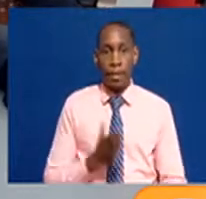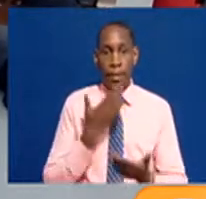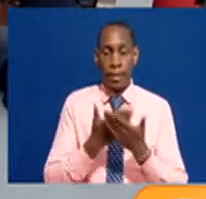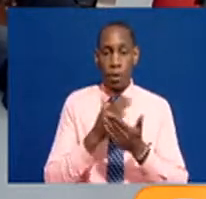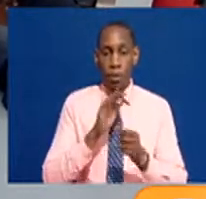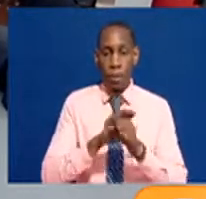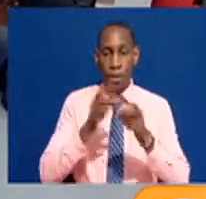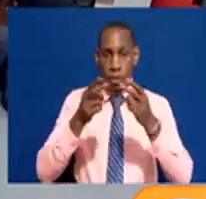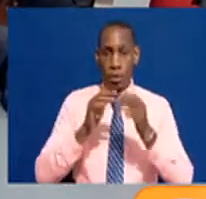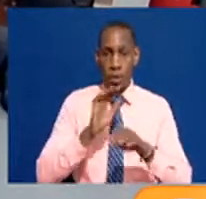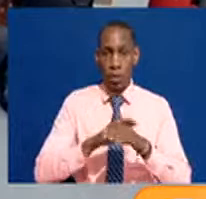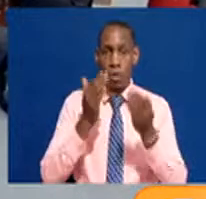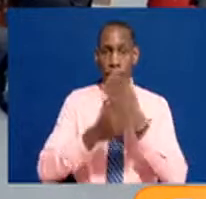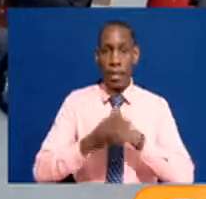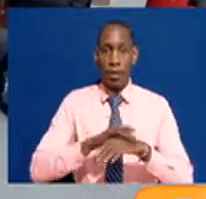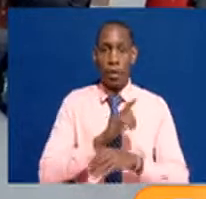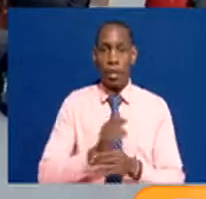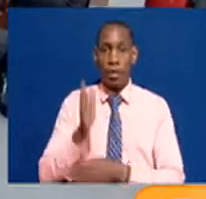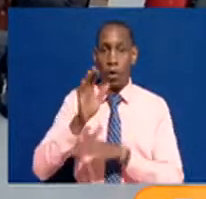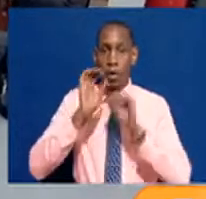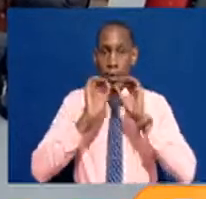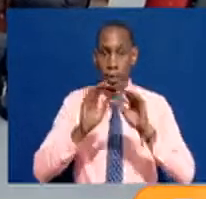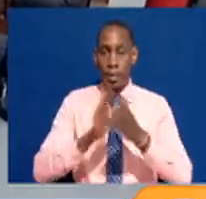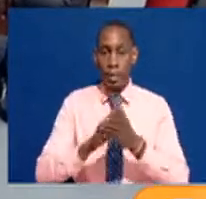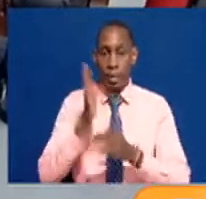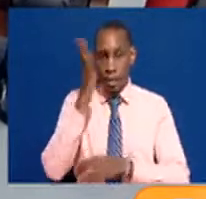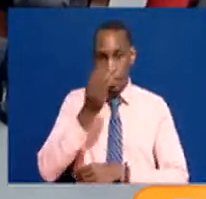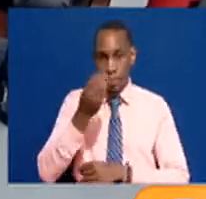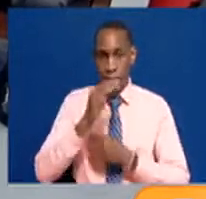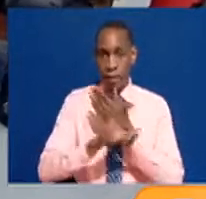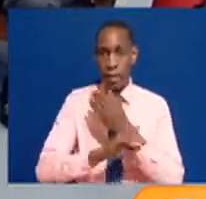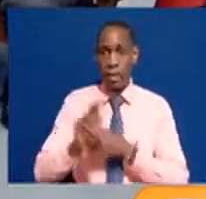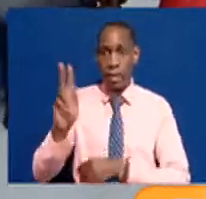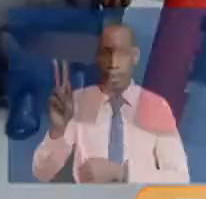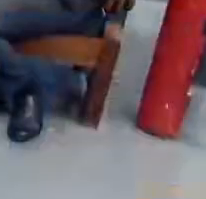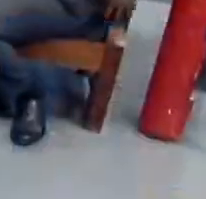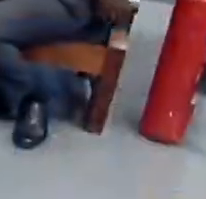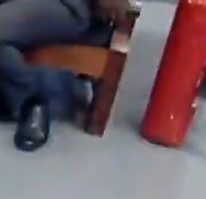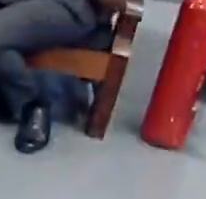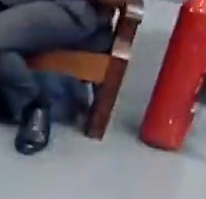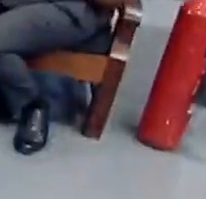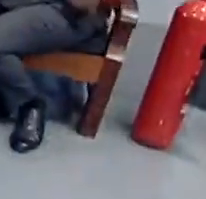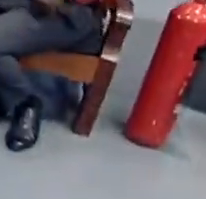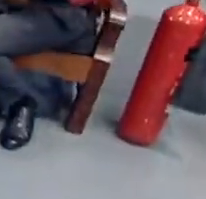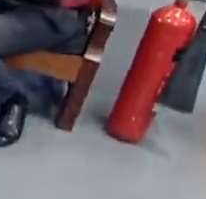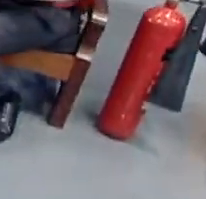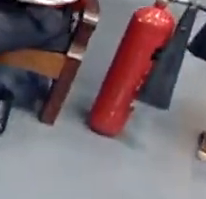of the show. Good night. Good luck. God bless our beautiful country, Kenya. Amen. Thank you. Amen.